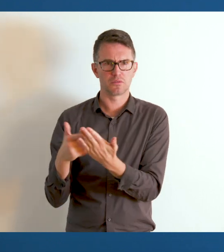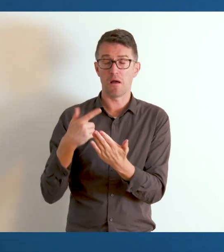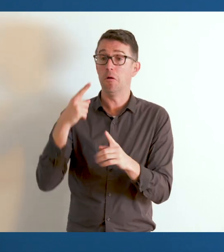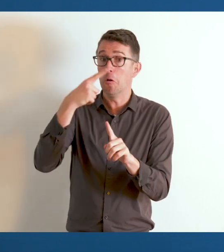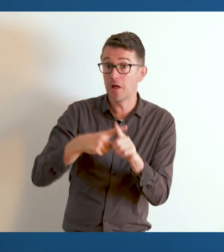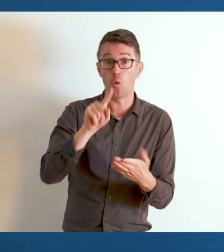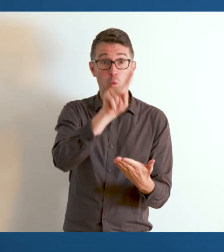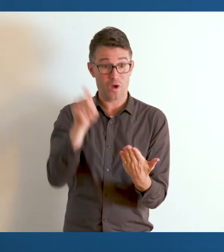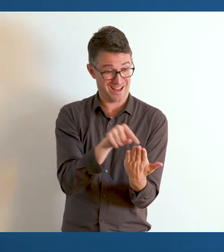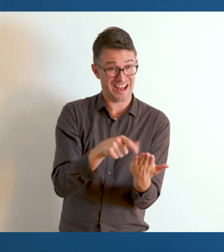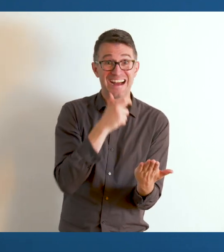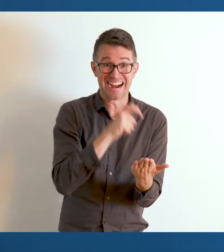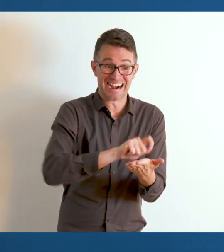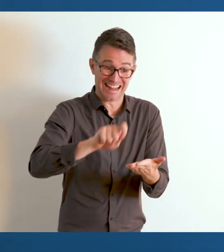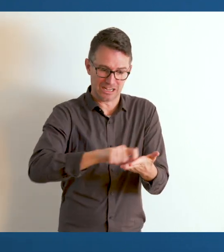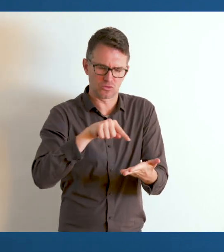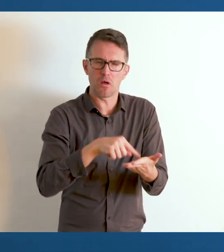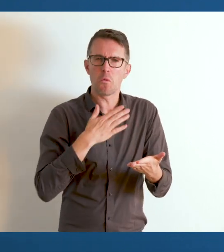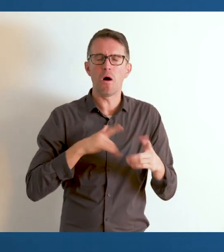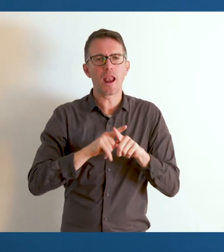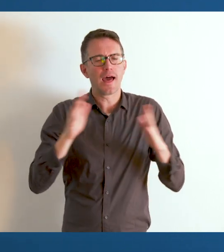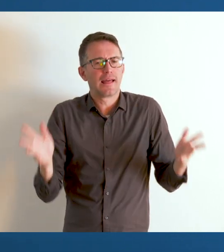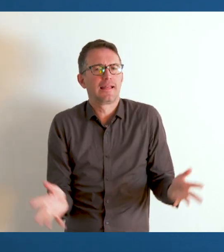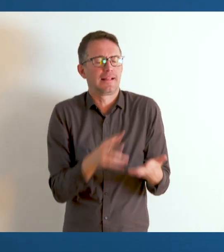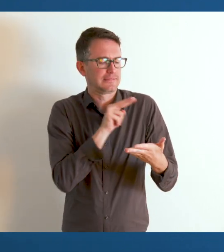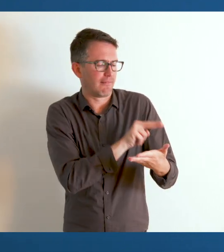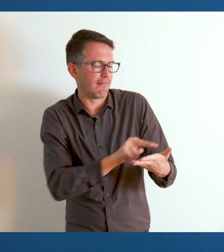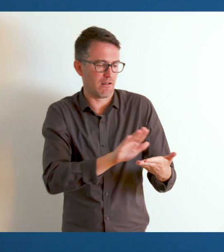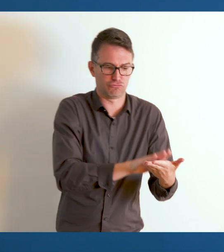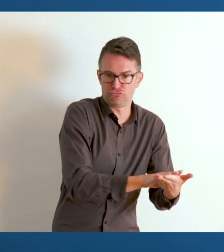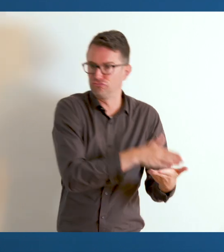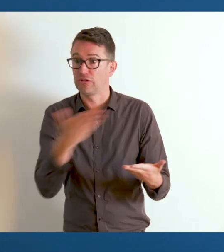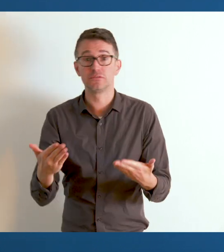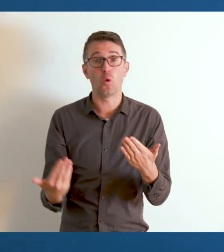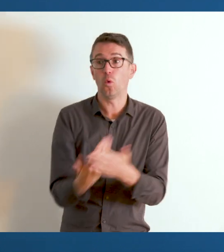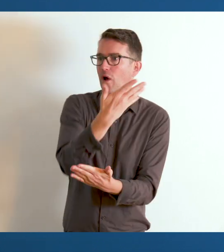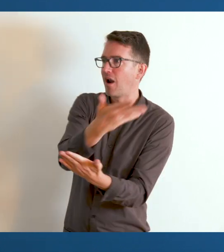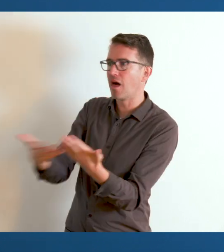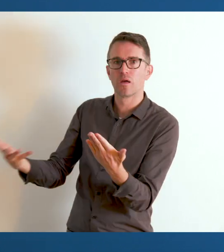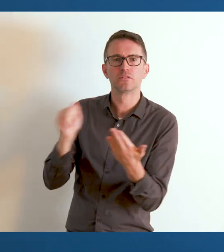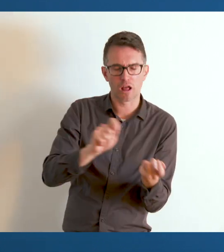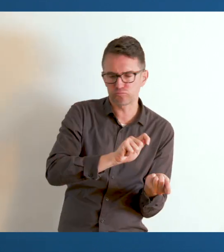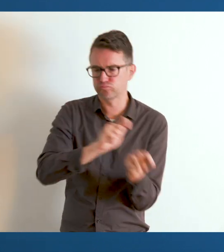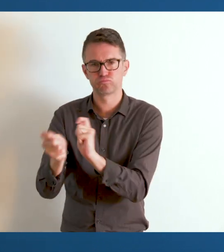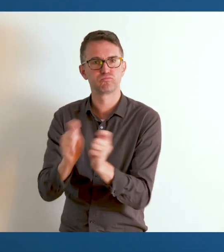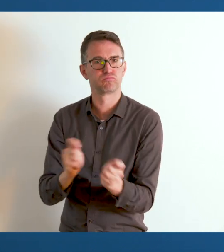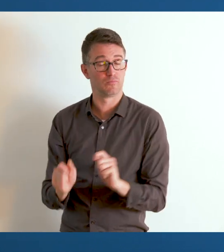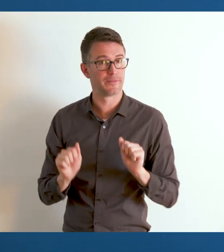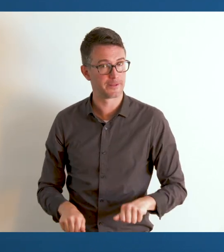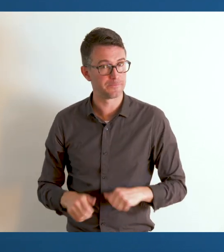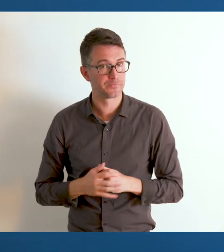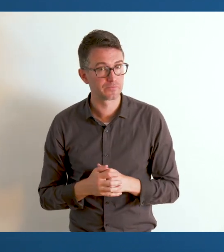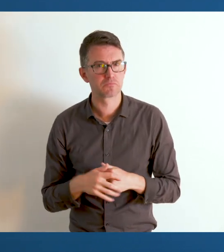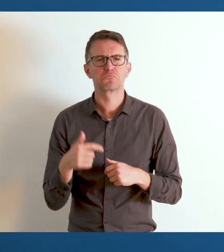develop the questions, but they can be easily translated into any language for use in any country. I talked a